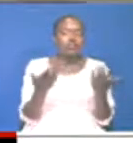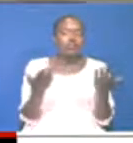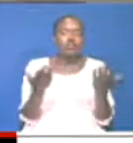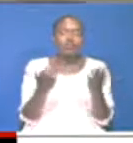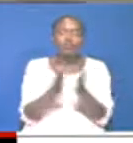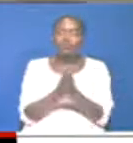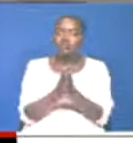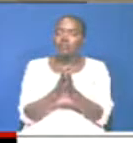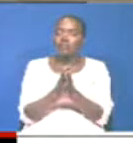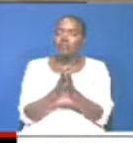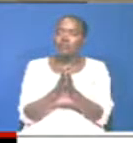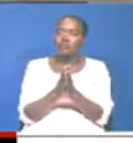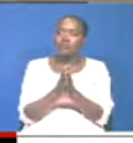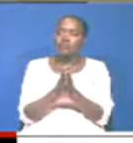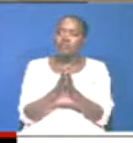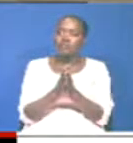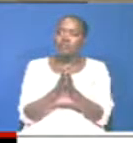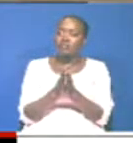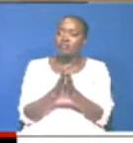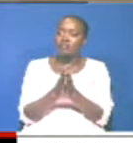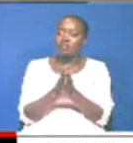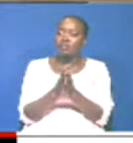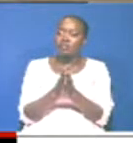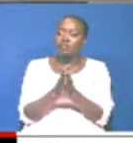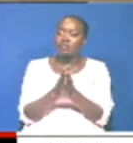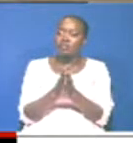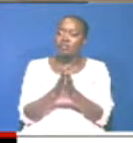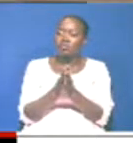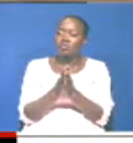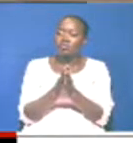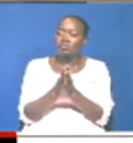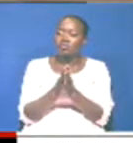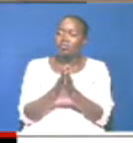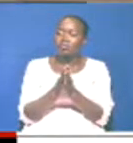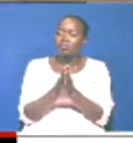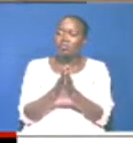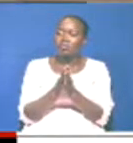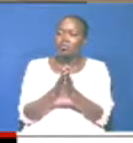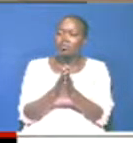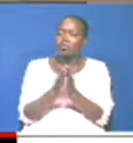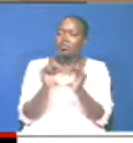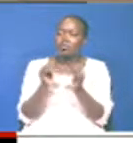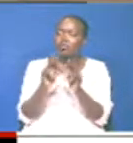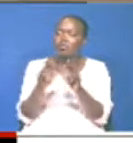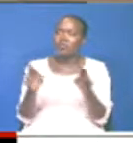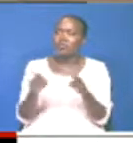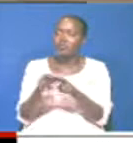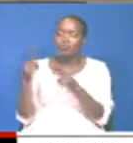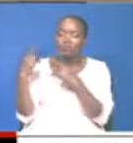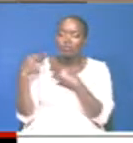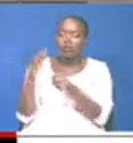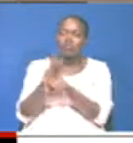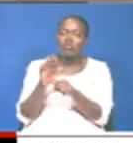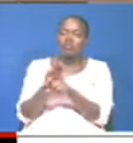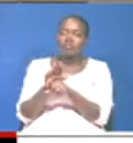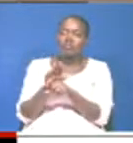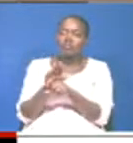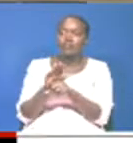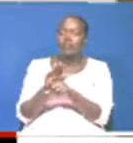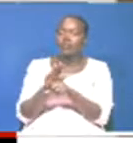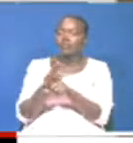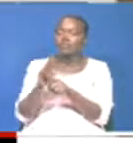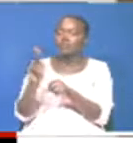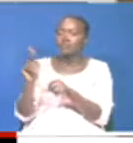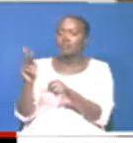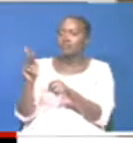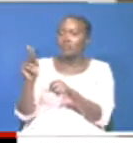What happened about the newsroom at that particular time is that newsroom relied so much on Kenyan news agencies. Mm-hmm. And